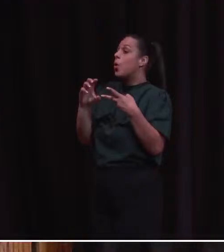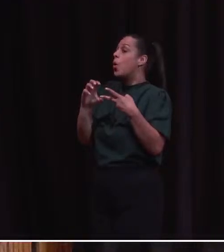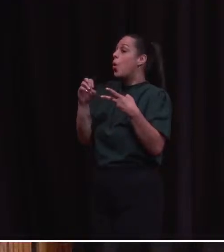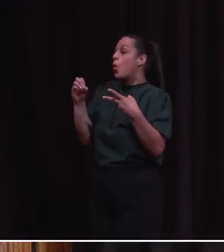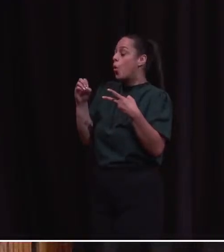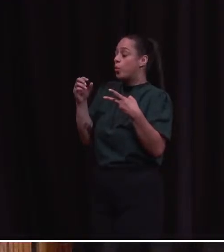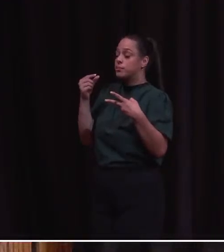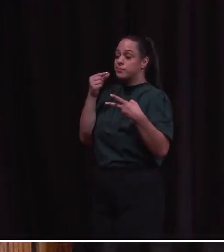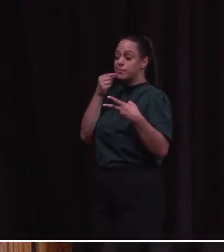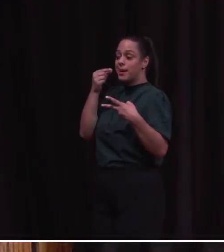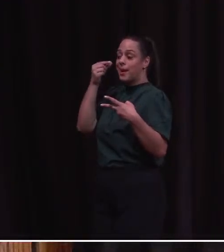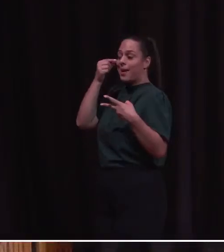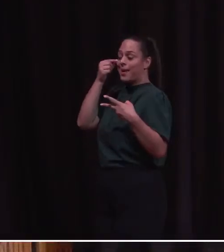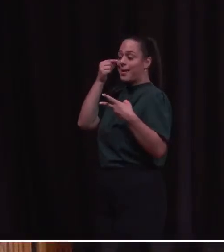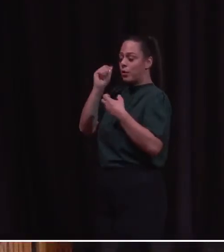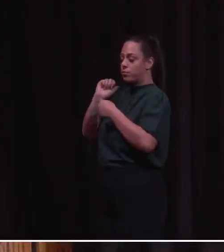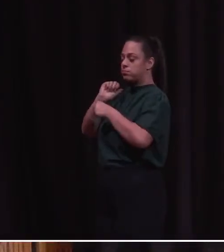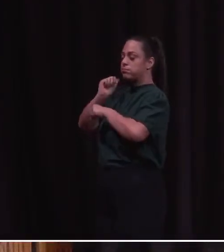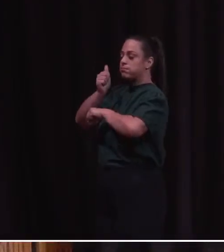Pope Francis himself.